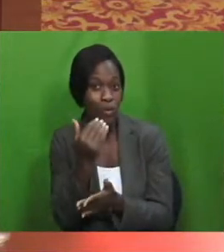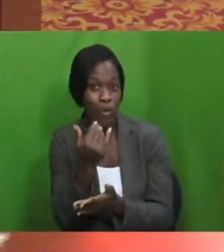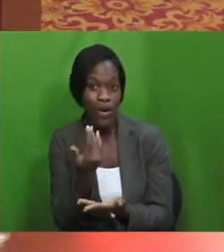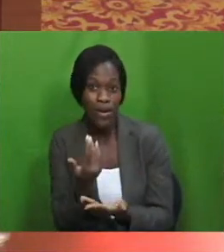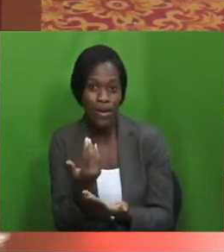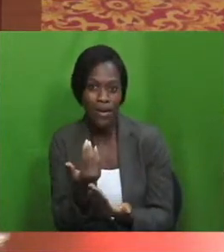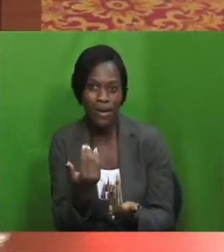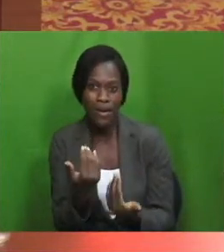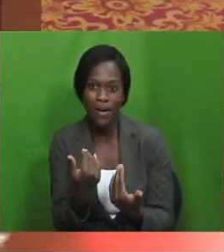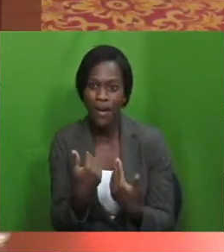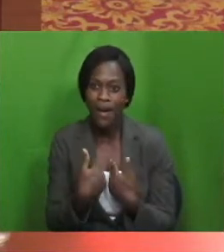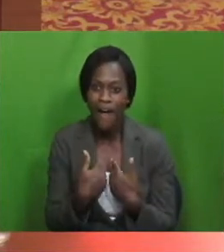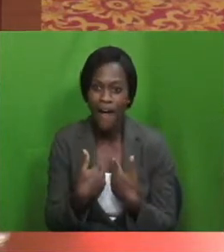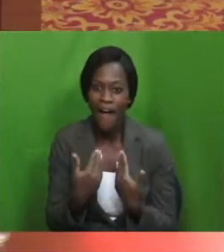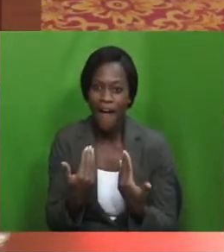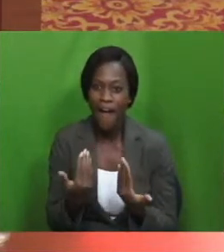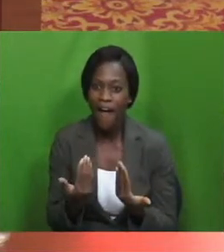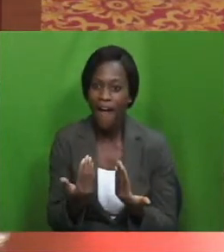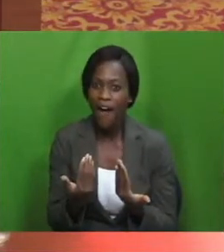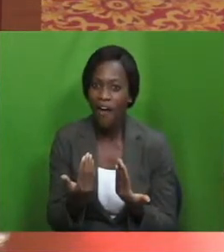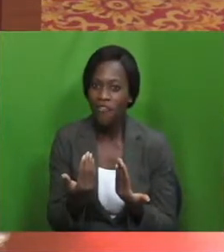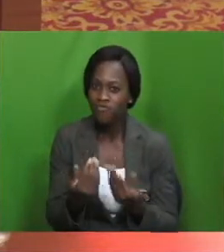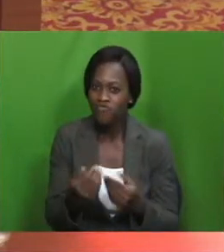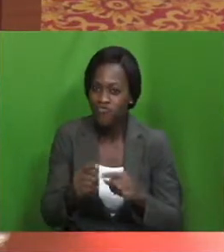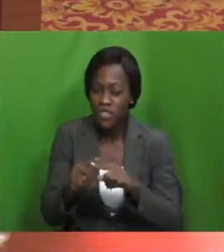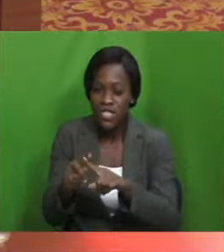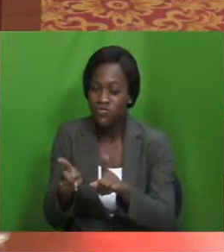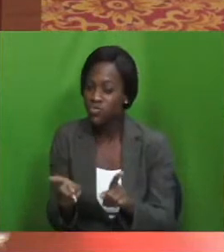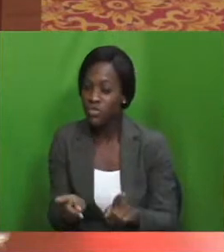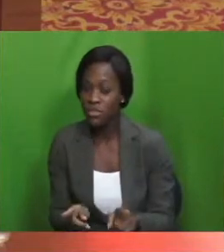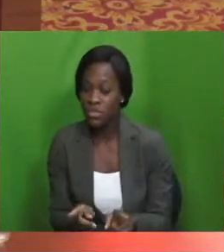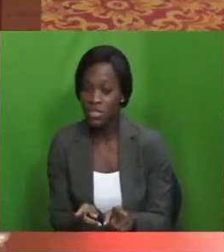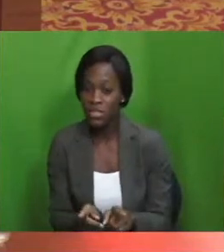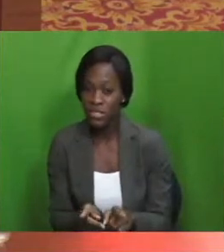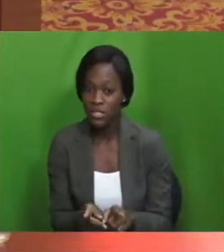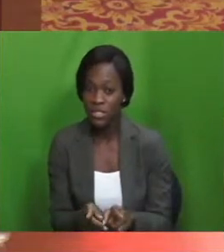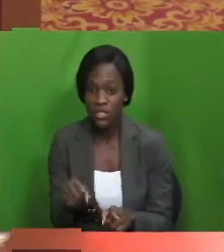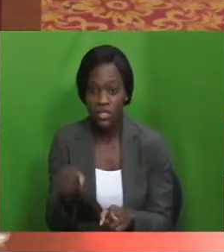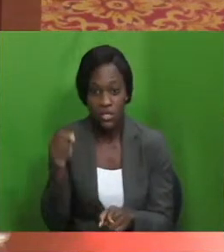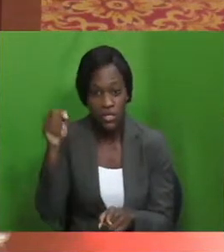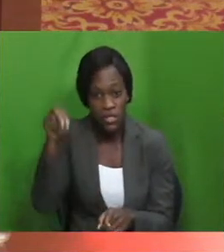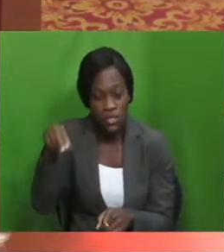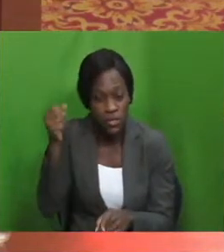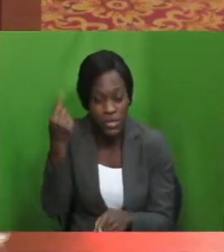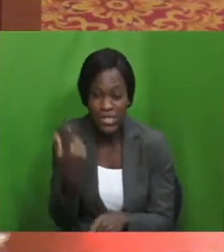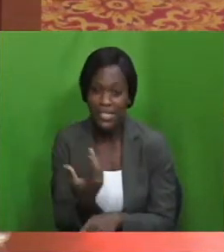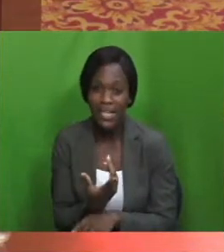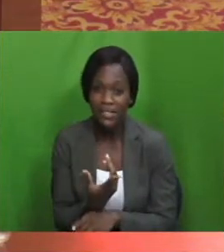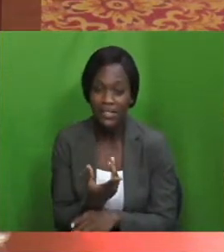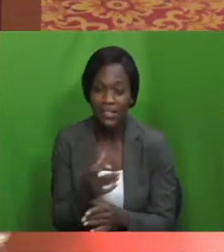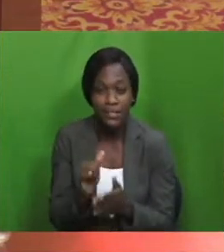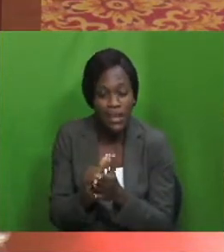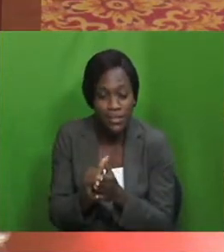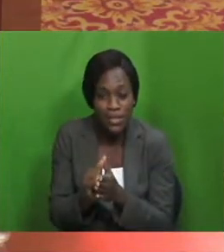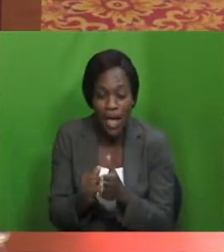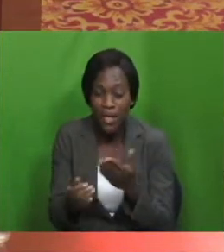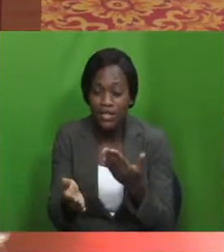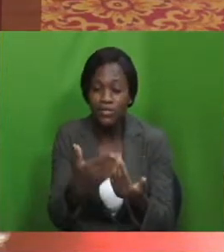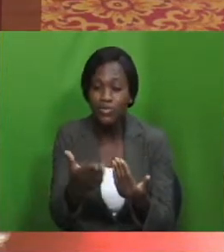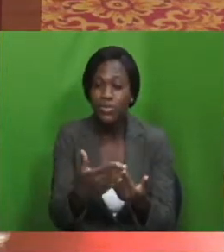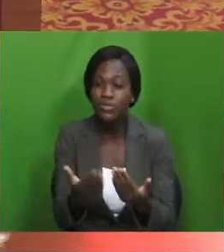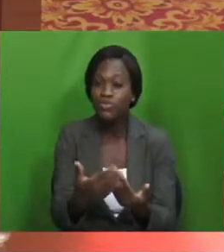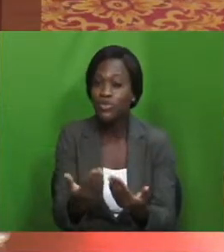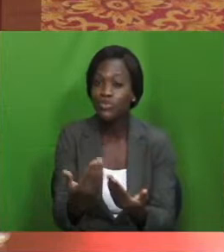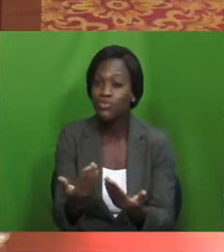a ballooning of the debt stock. Mr. Speaker, you should understand this. This is basic economics. This